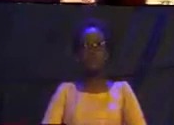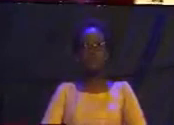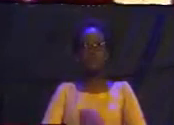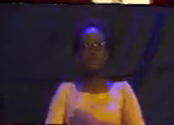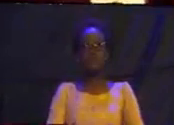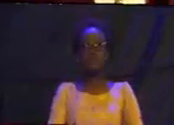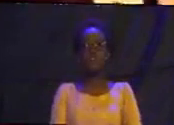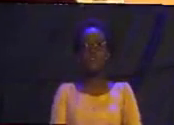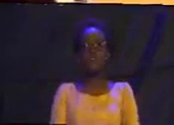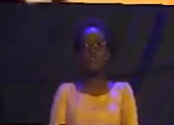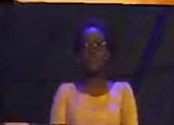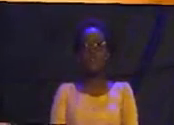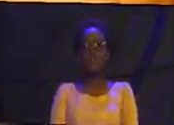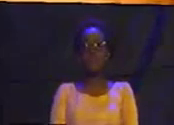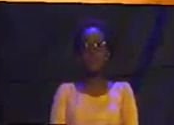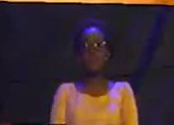God bless you.